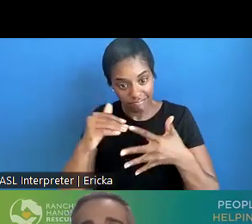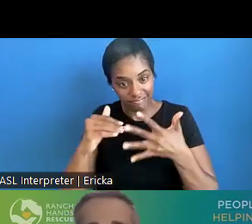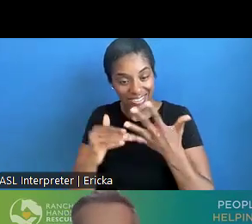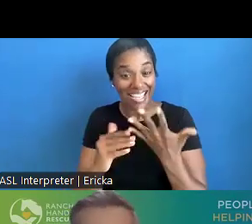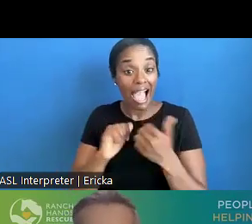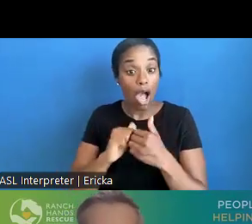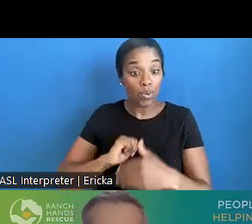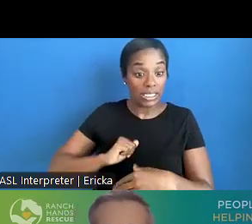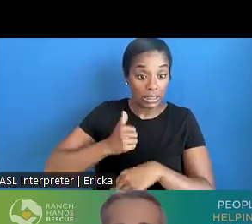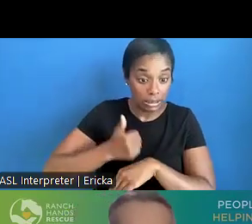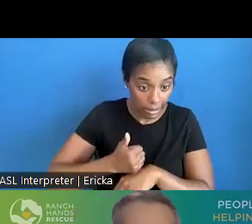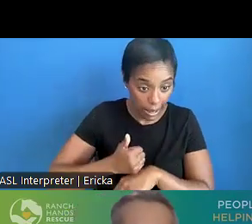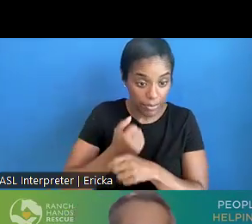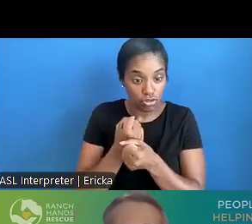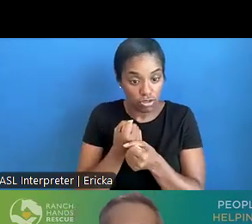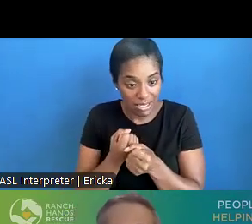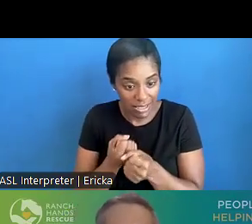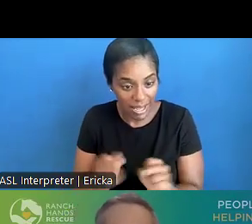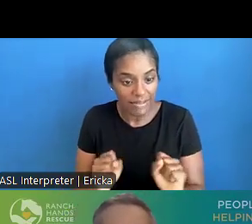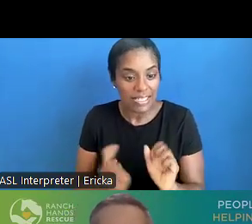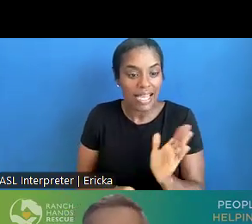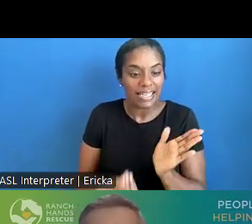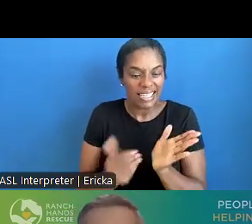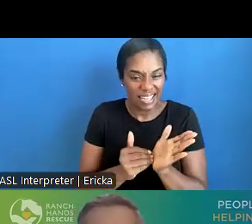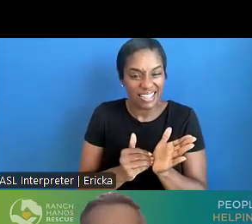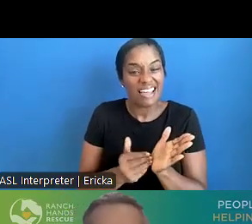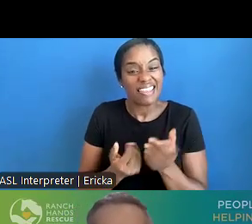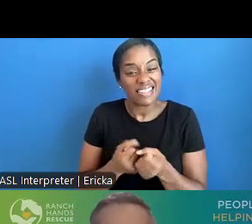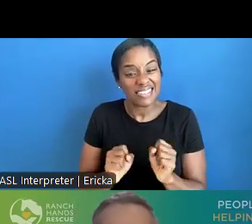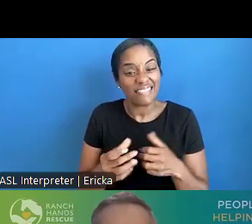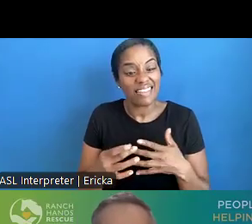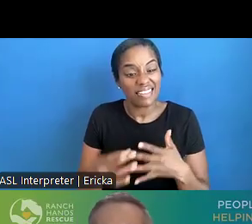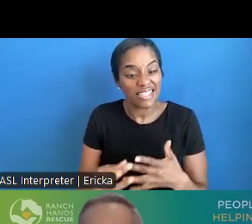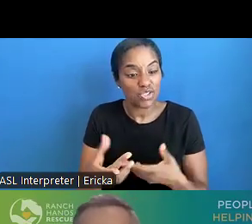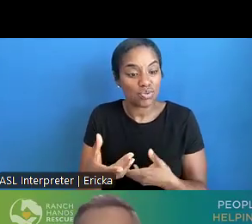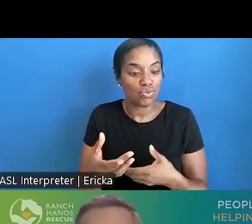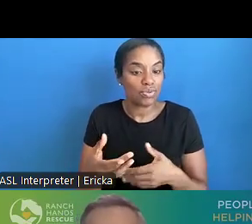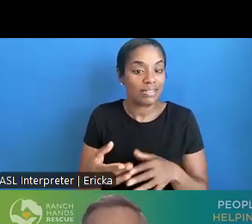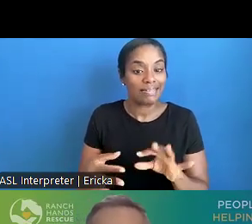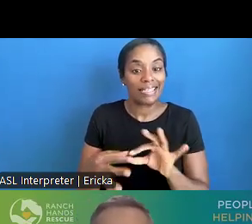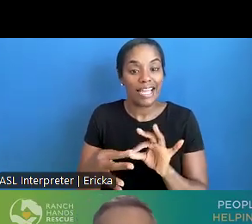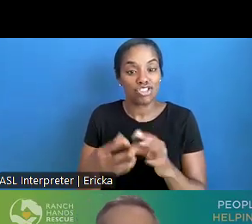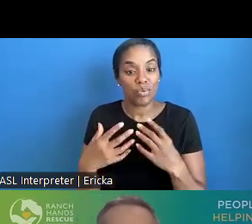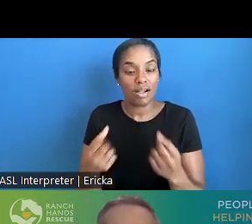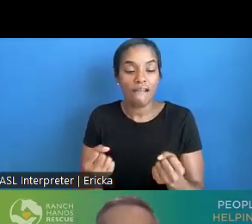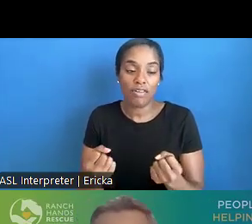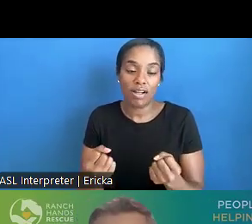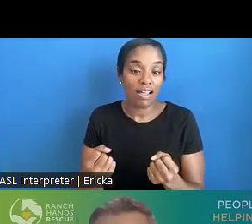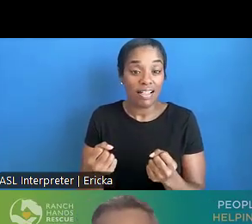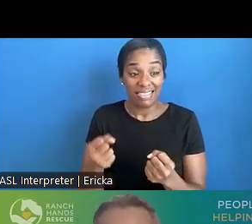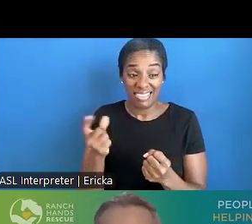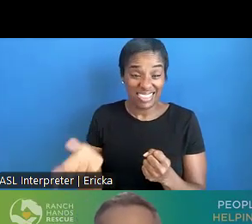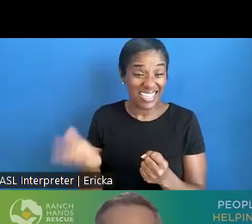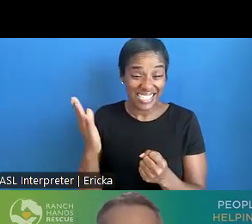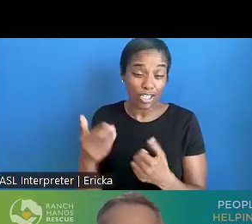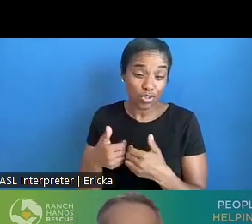connection and recovery, right? So these are the kind of things that I could do an entire presentation on separately, but I want to highlight them at a